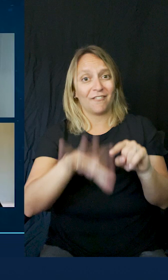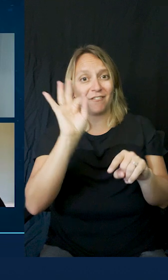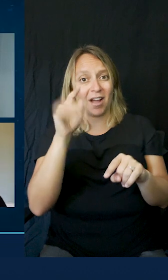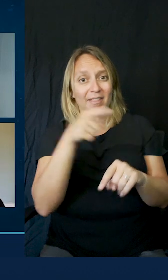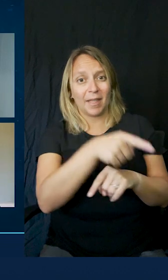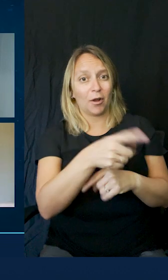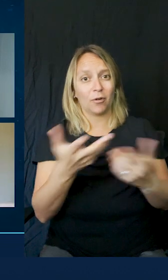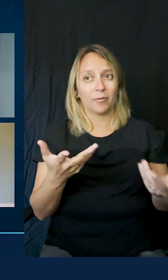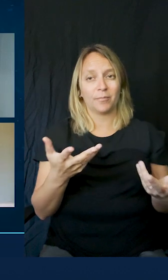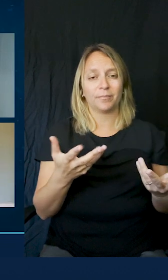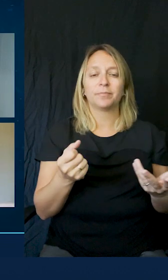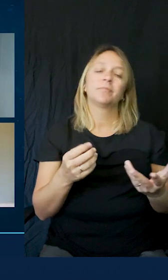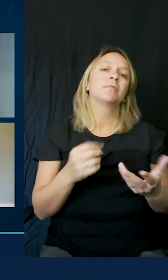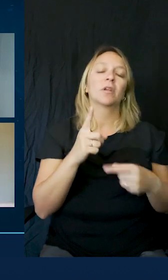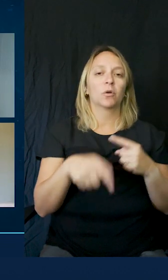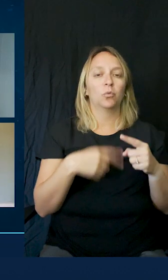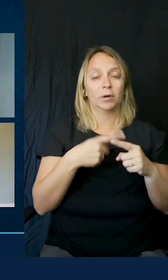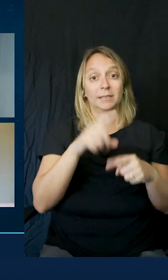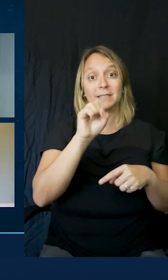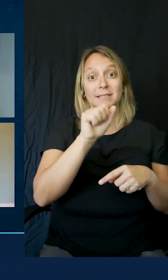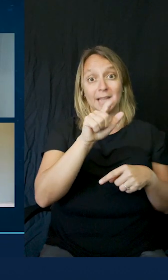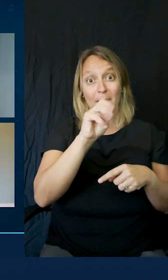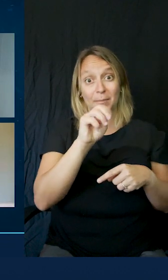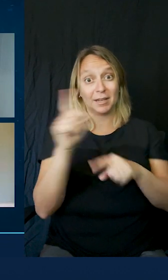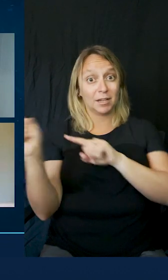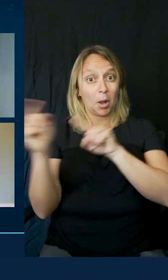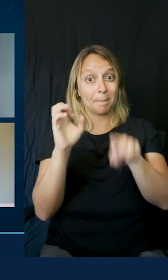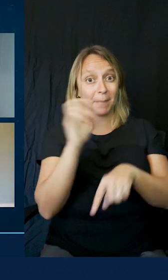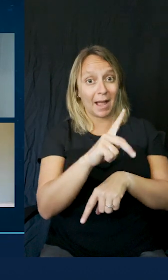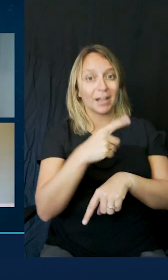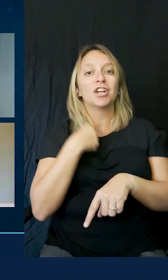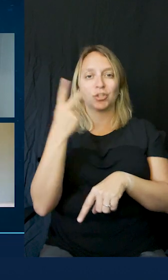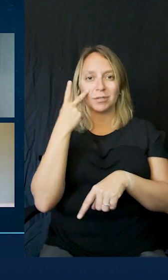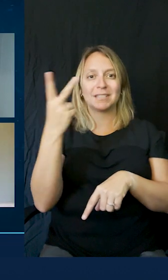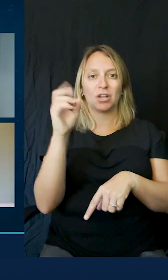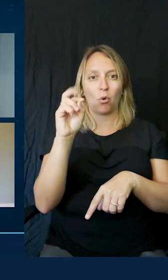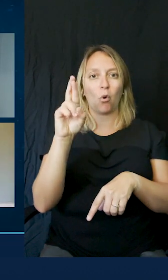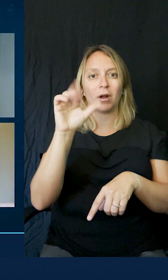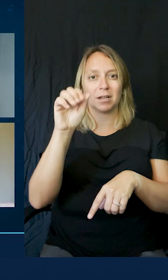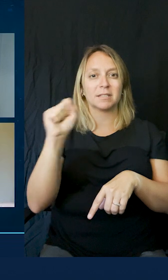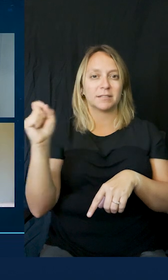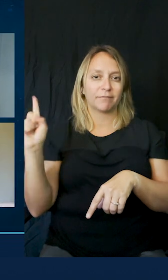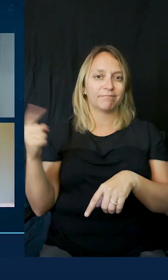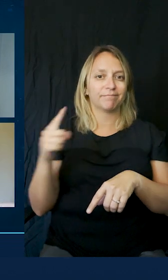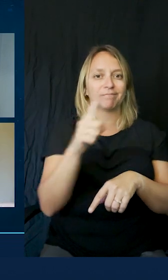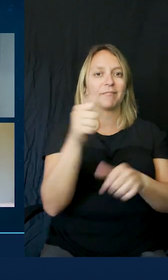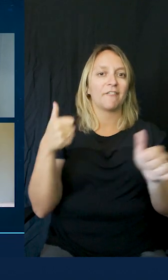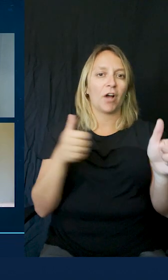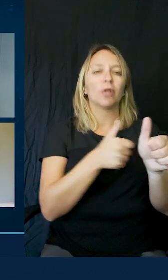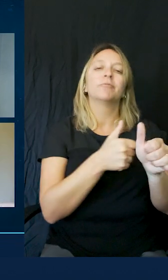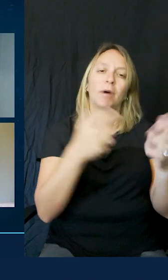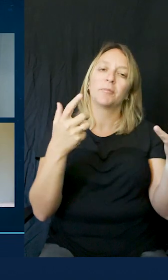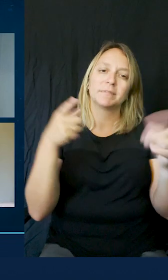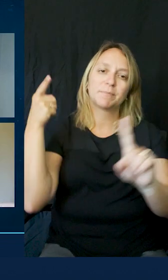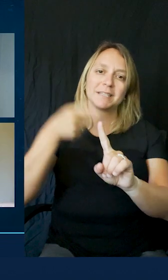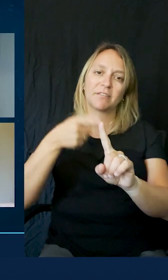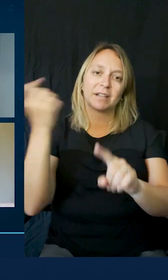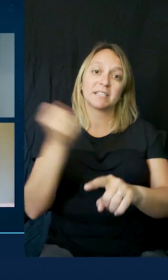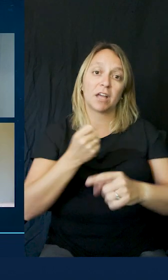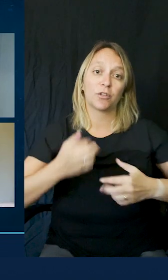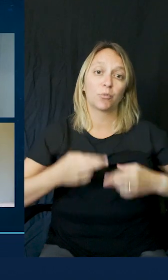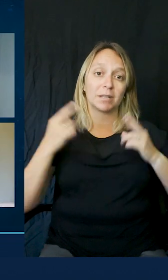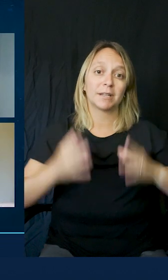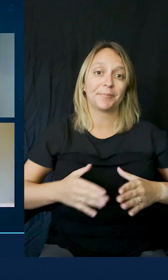in. But as soon as the salmon turn and start to come in, you'll see the orcas right behind them. The southern residents, I should be specific. Yeah, we